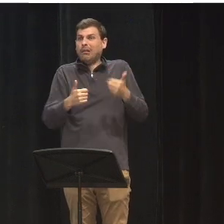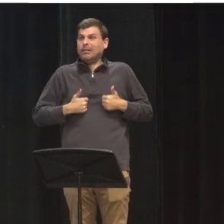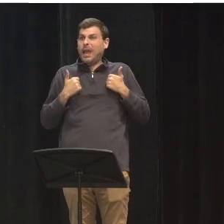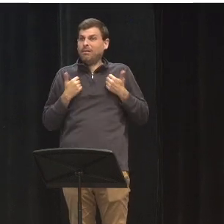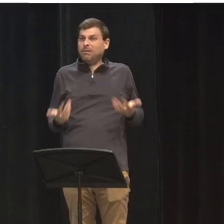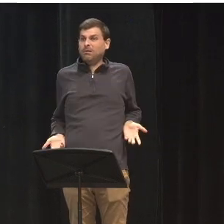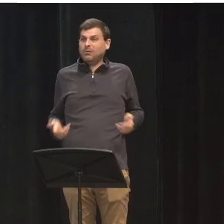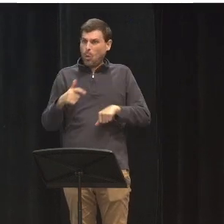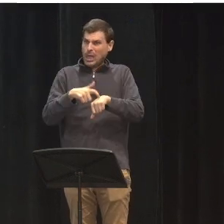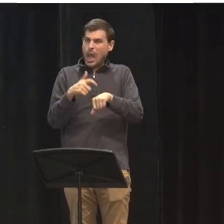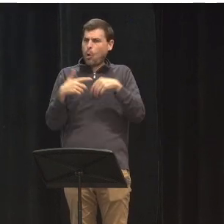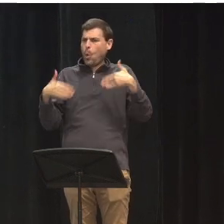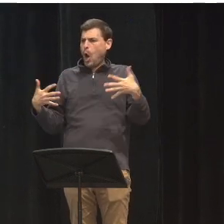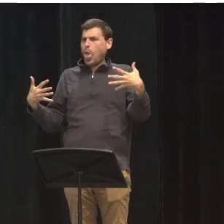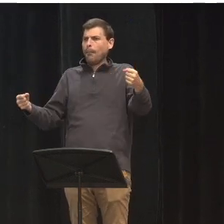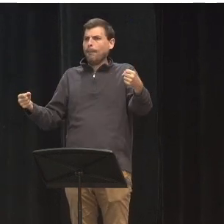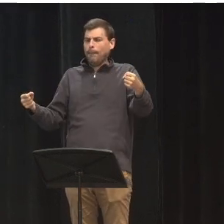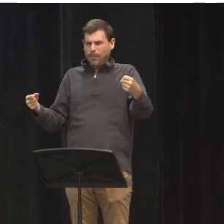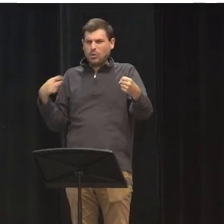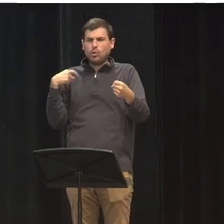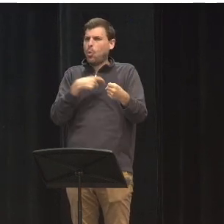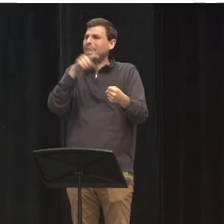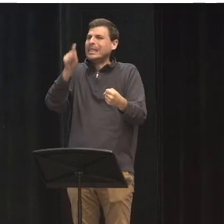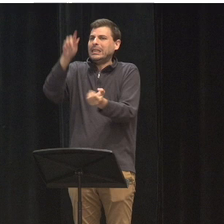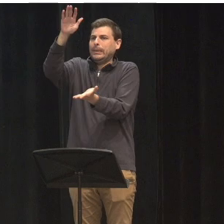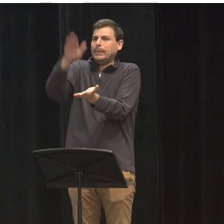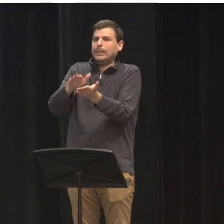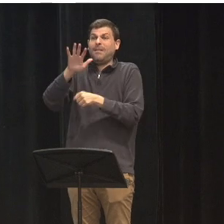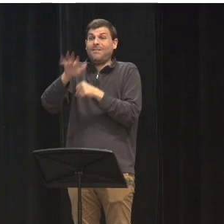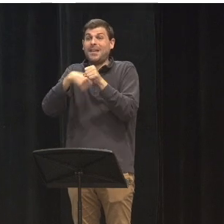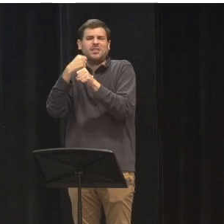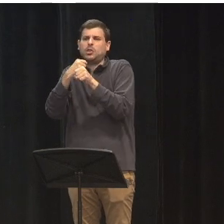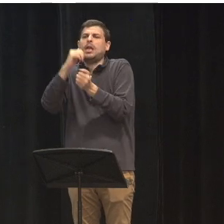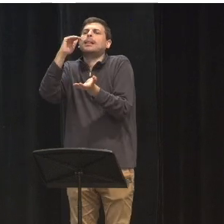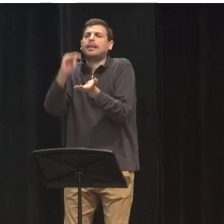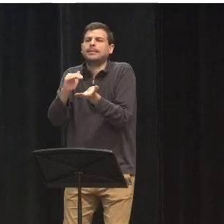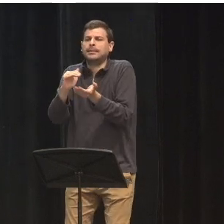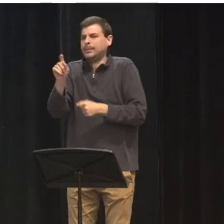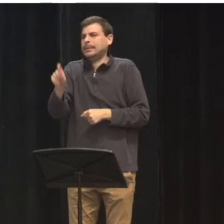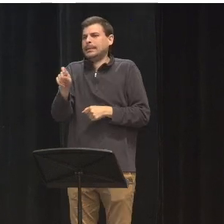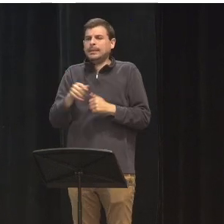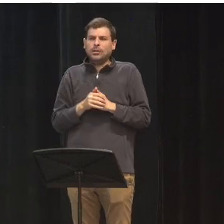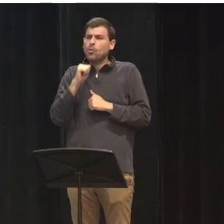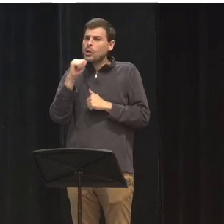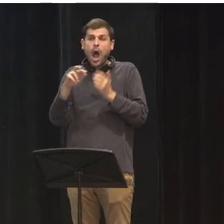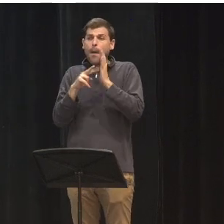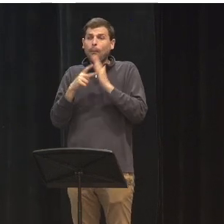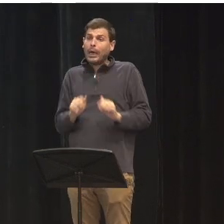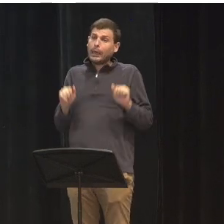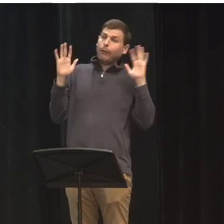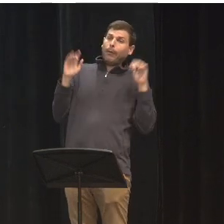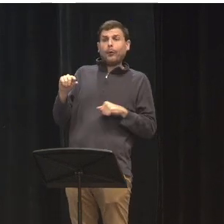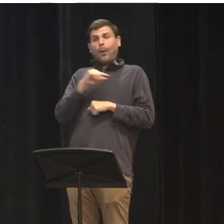and everything that can be done to try to shrink that duration time without intensifying the